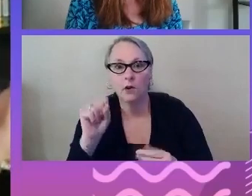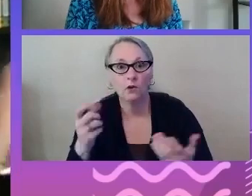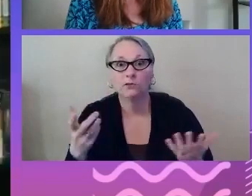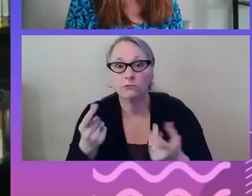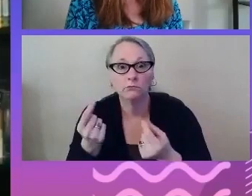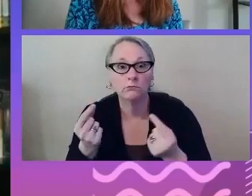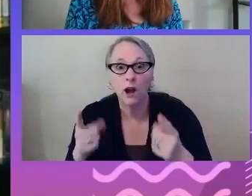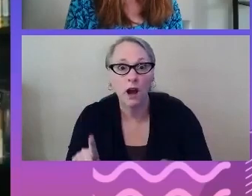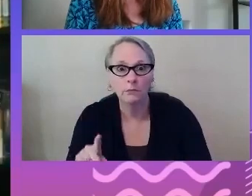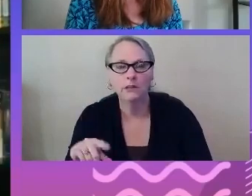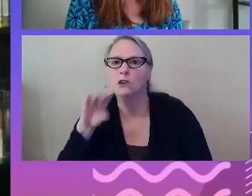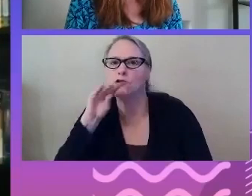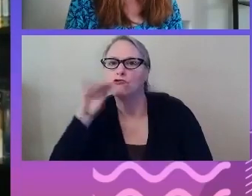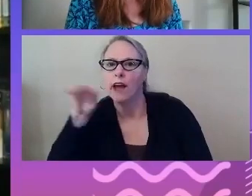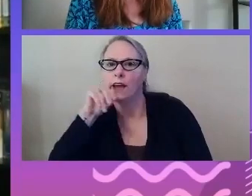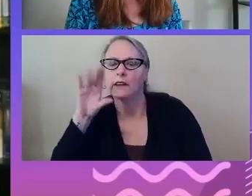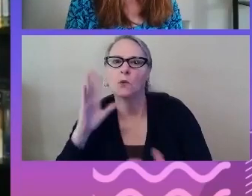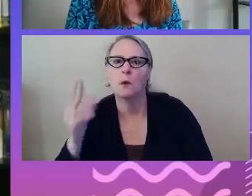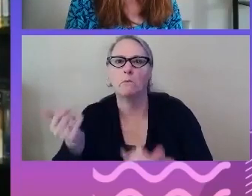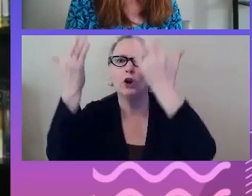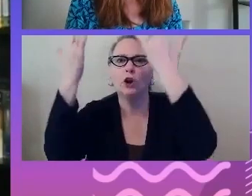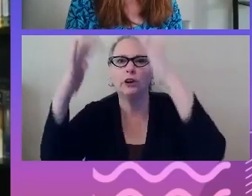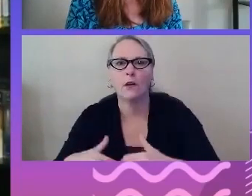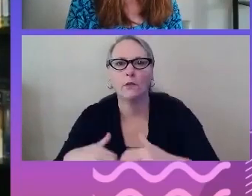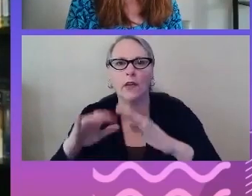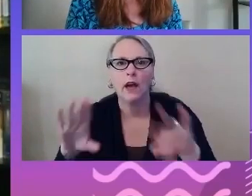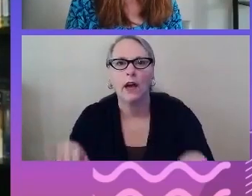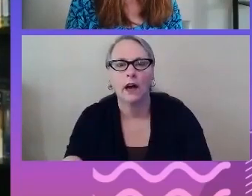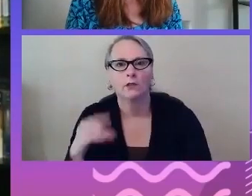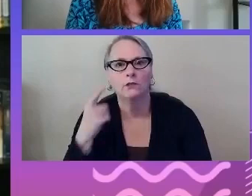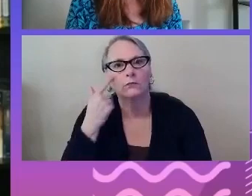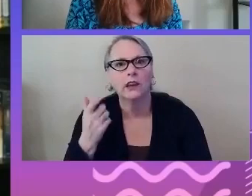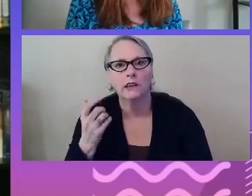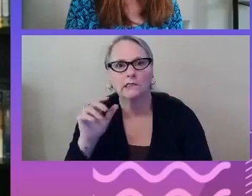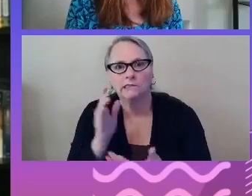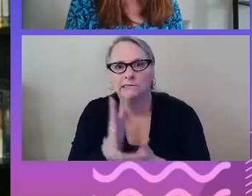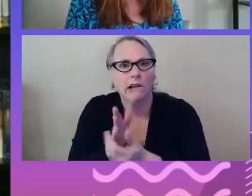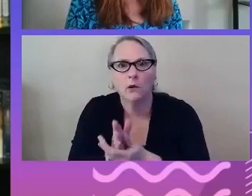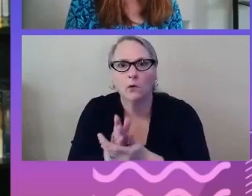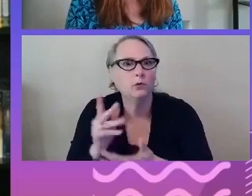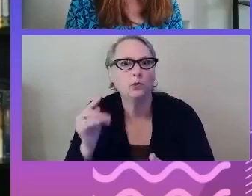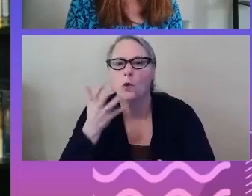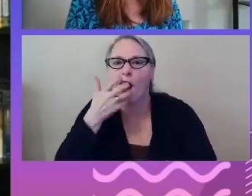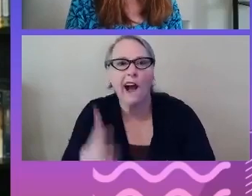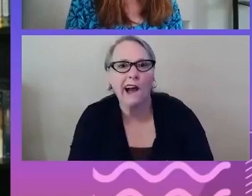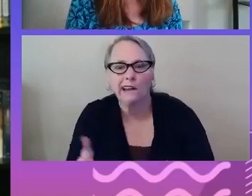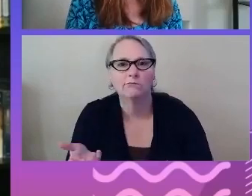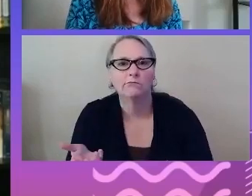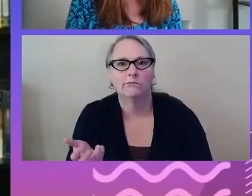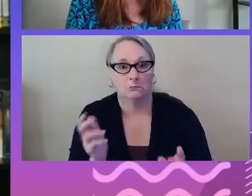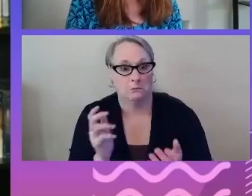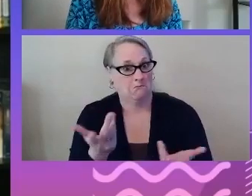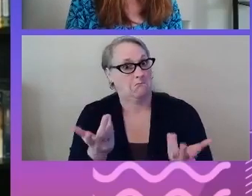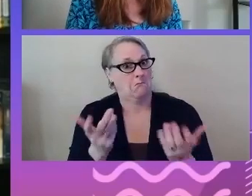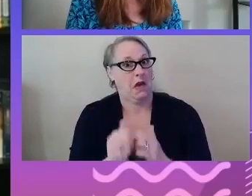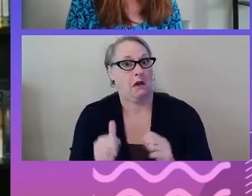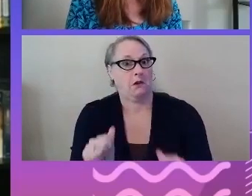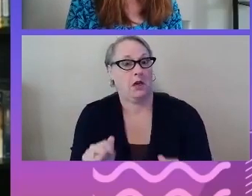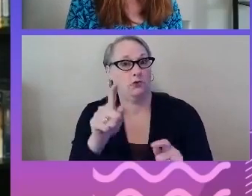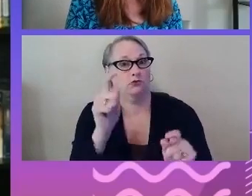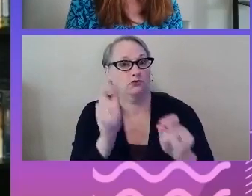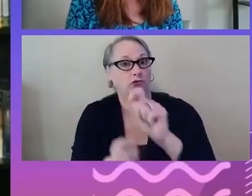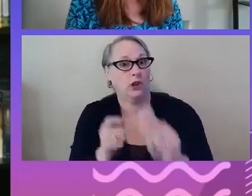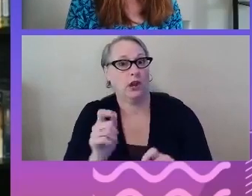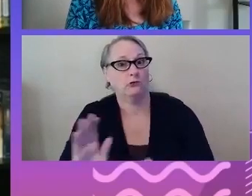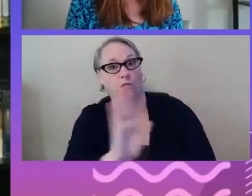because it's too hot. Well, what could you do to that house to make it so it wouldn't burn as easy? Like, how could you change the house? What kinds of things could they add?